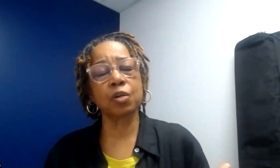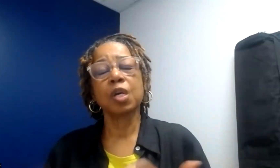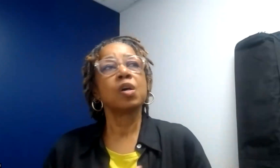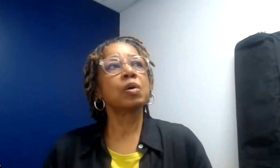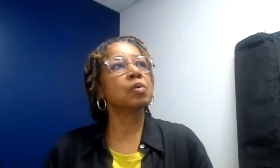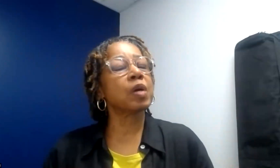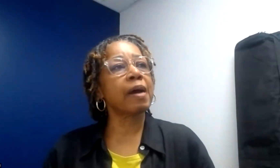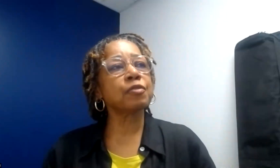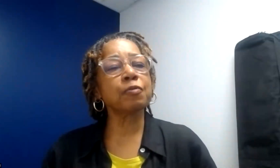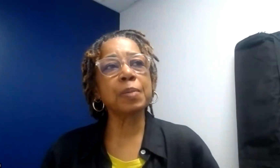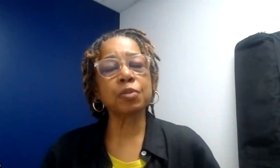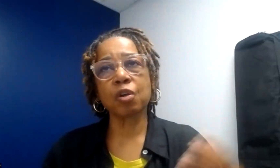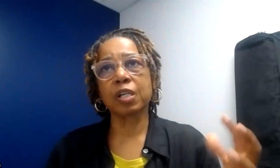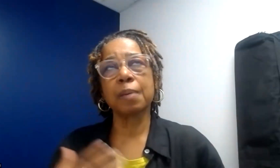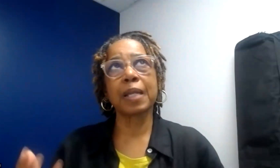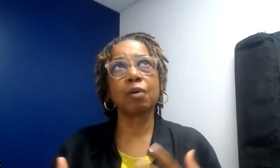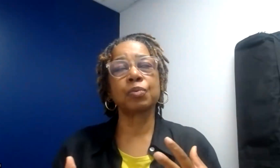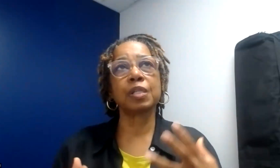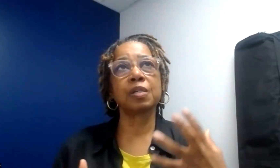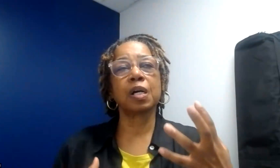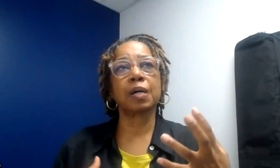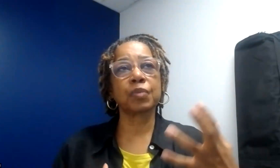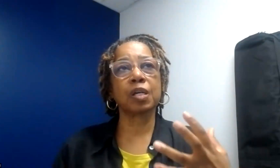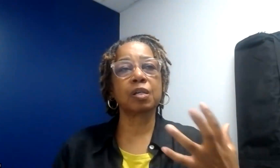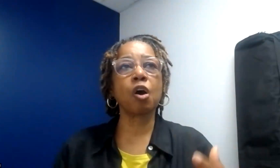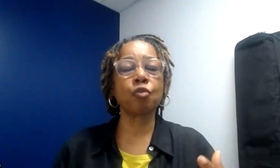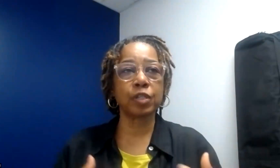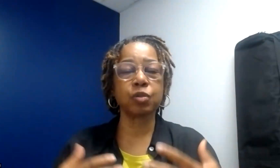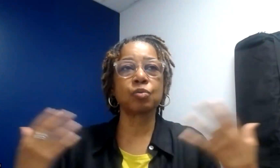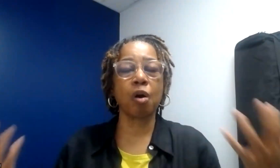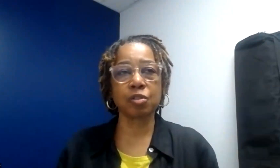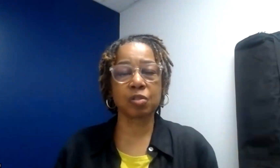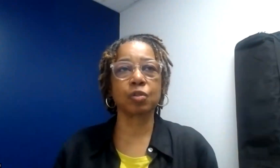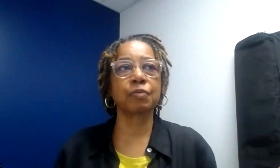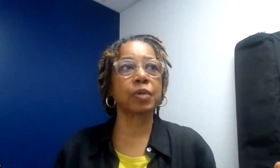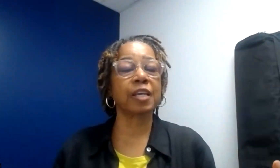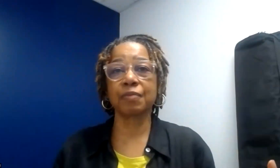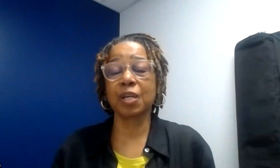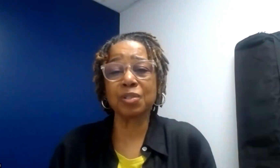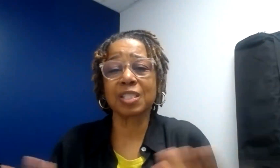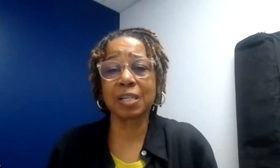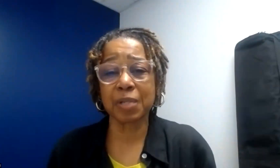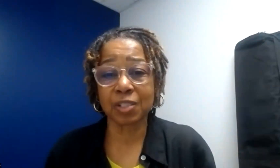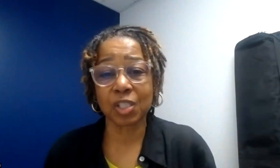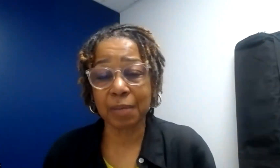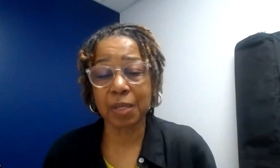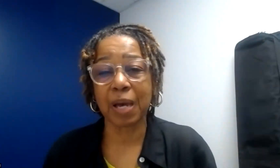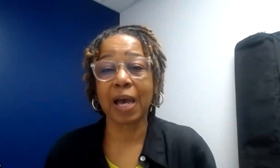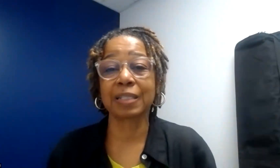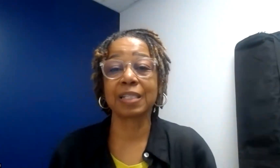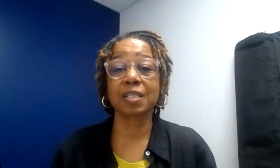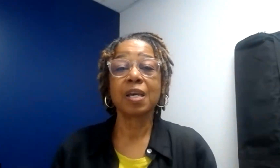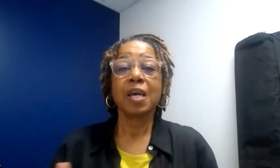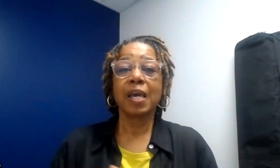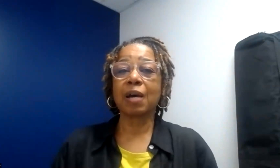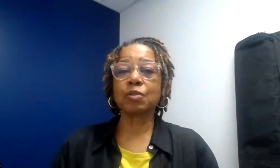let's be real, after people start coming out with COVID who also living with HIV, there was stigma and shaming